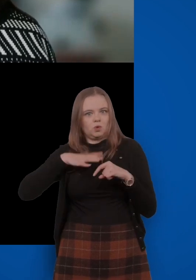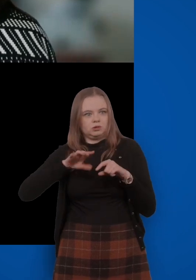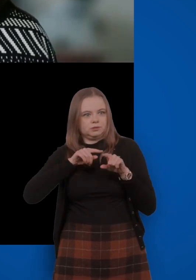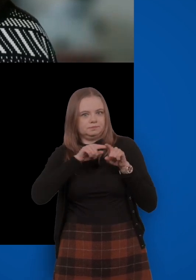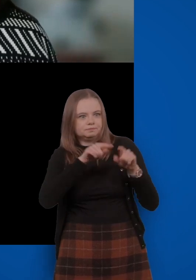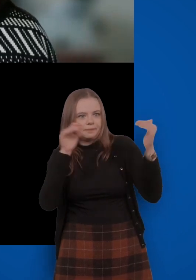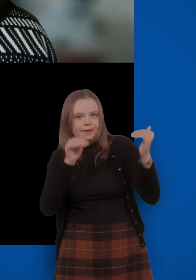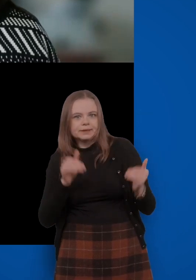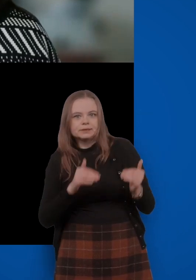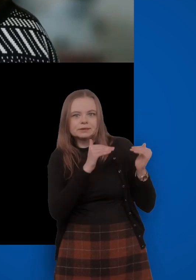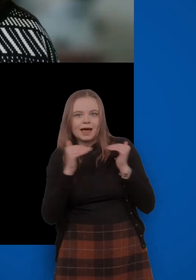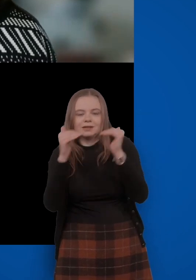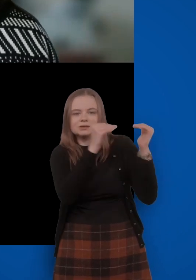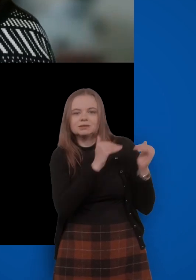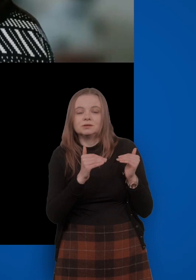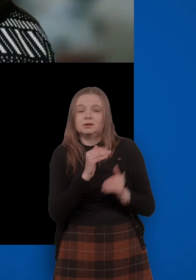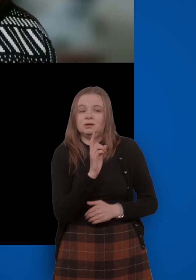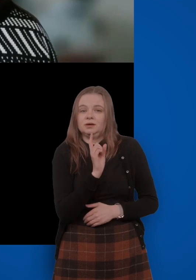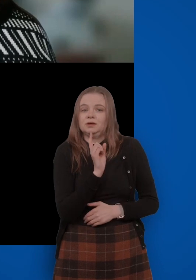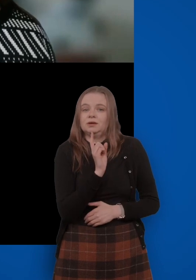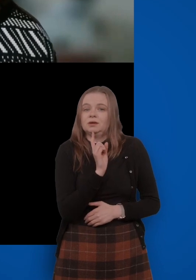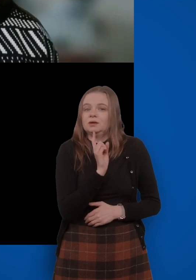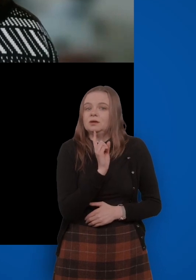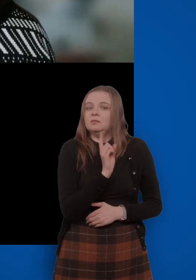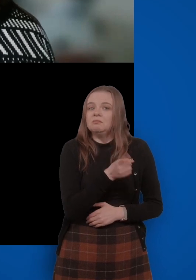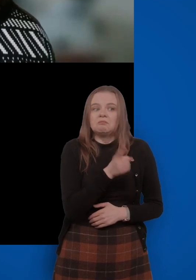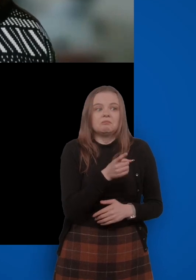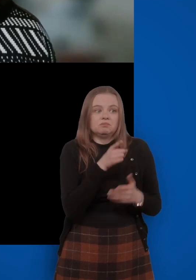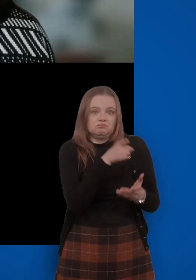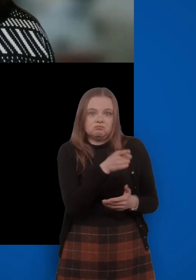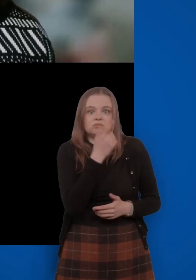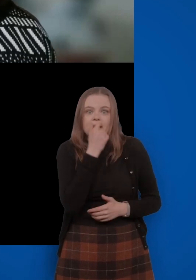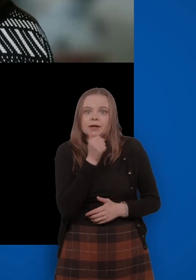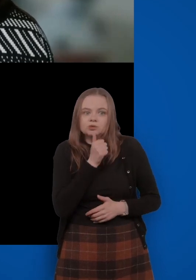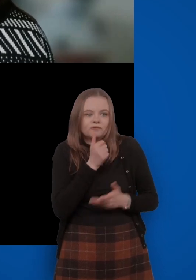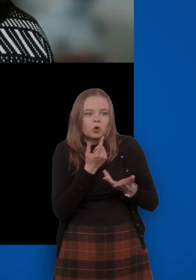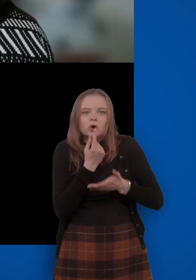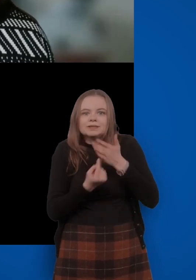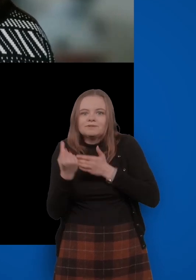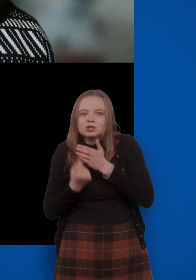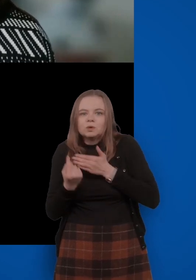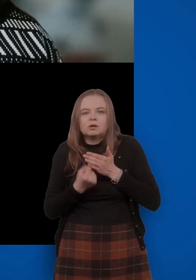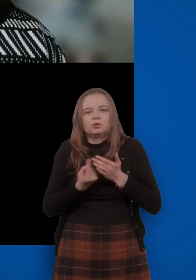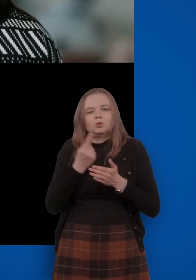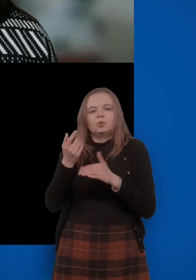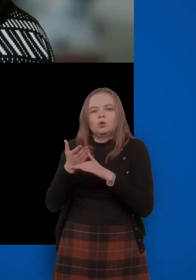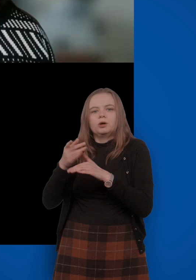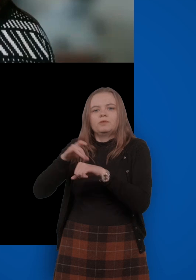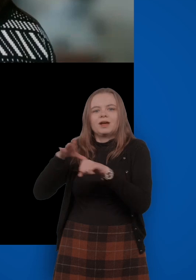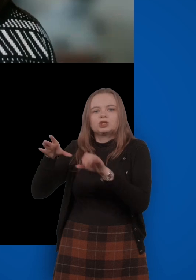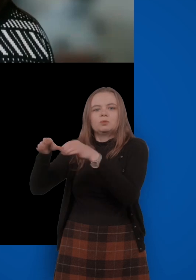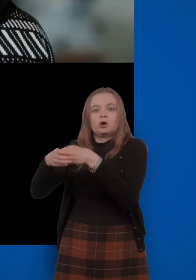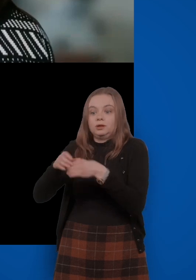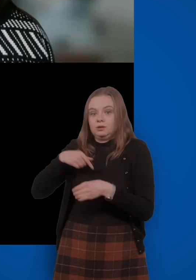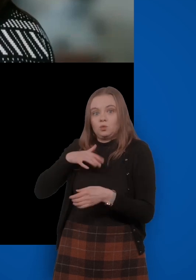meet, then that's kind of a point of leverage for individuals who might work for that professional body, who might want to be a